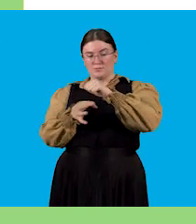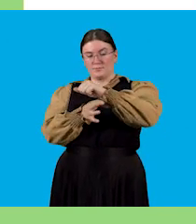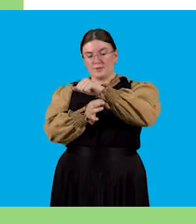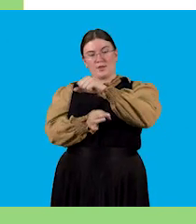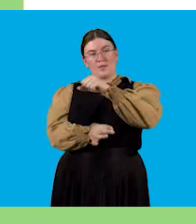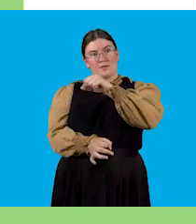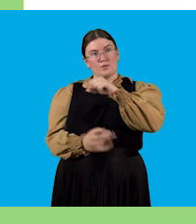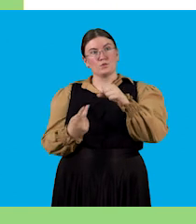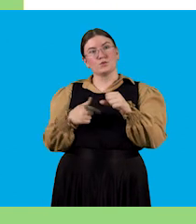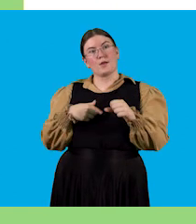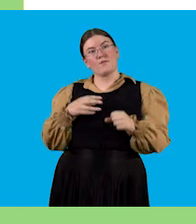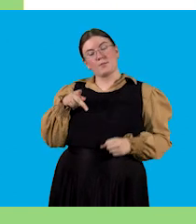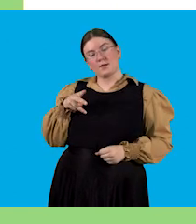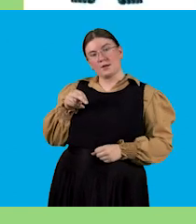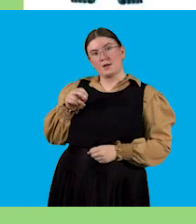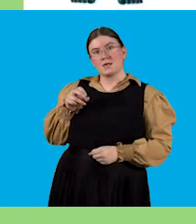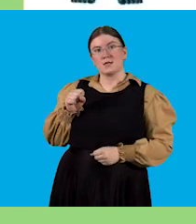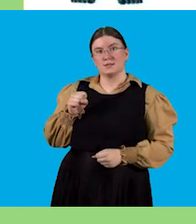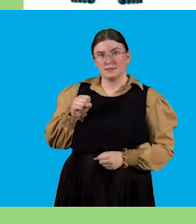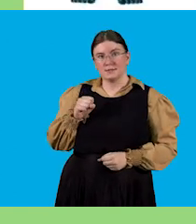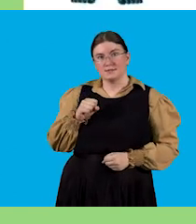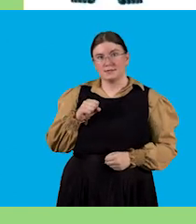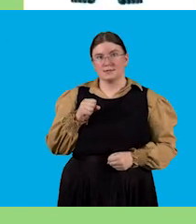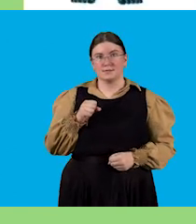peripheral nervous system.